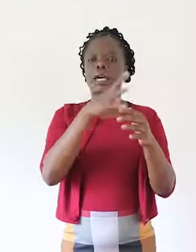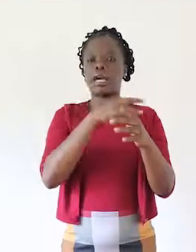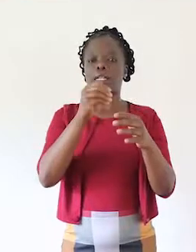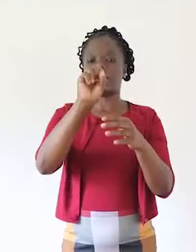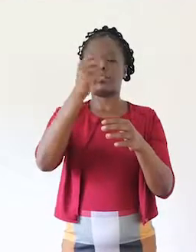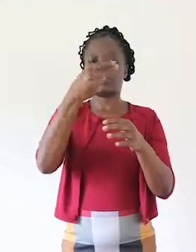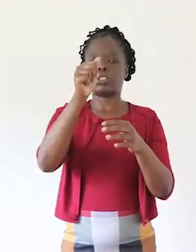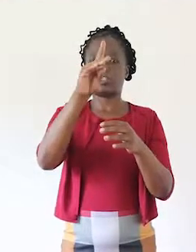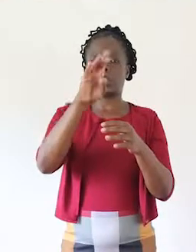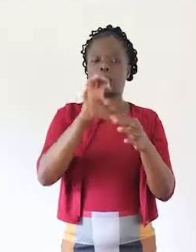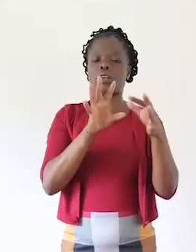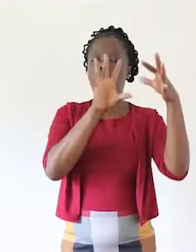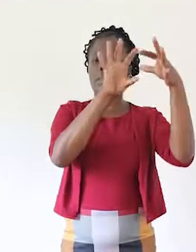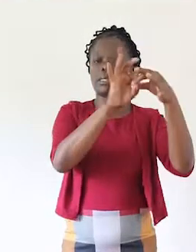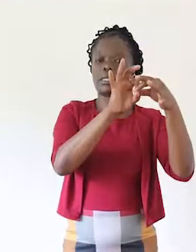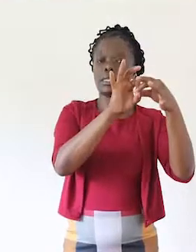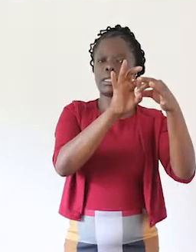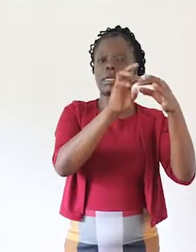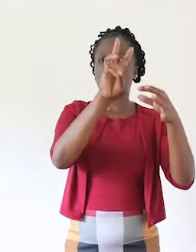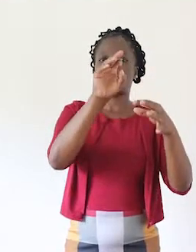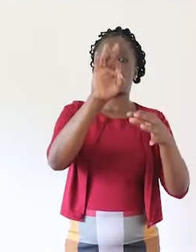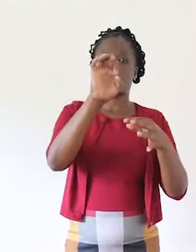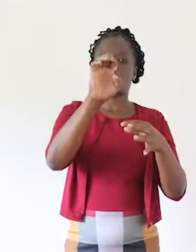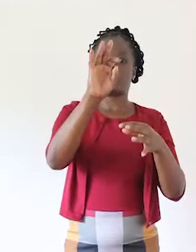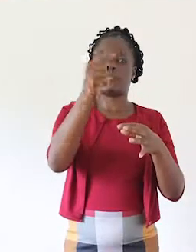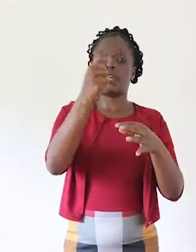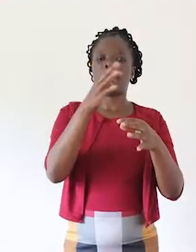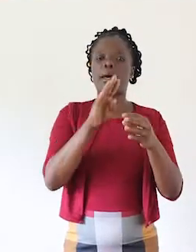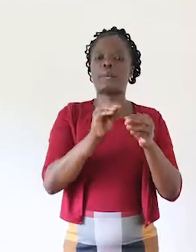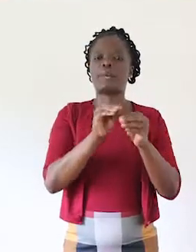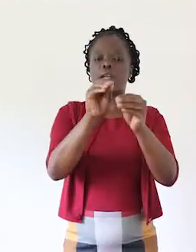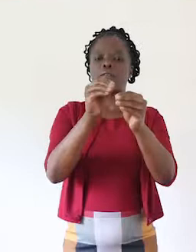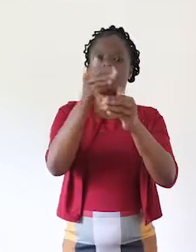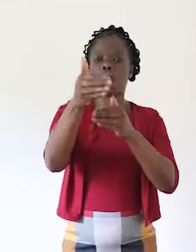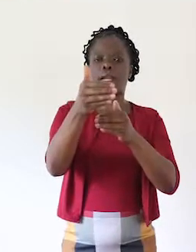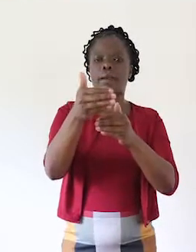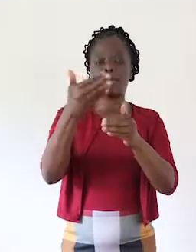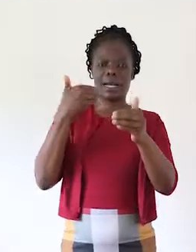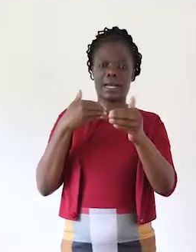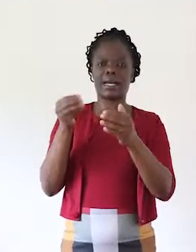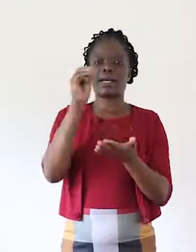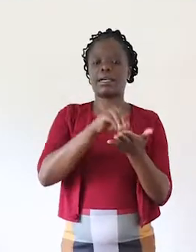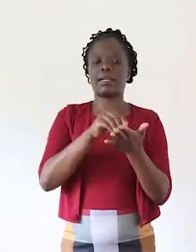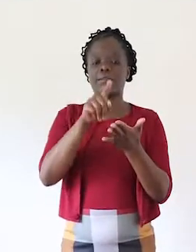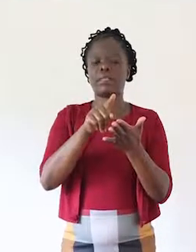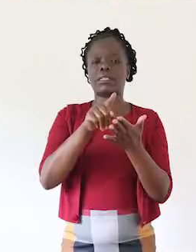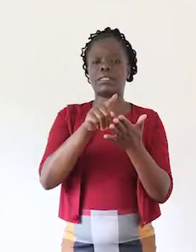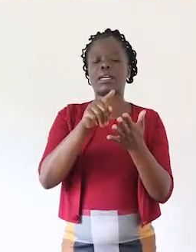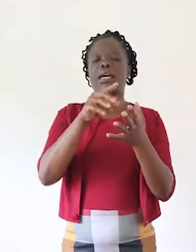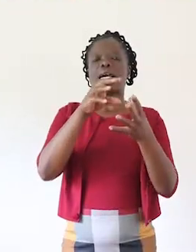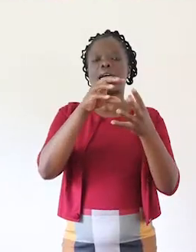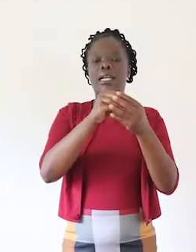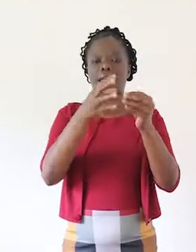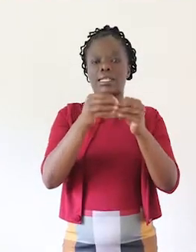and compacting the wefts by pulling forward the handle and back again. This creates a